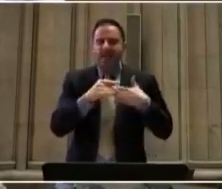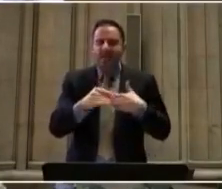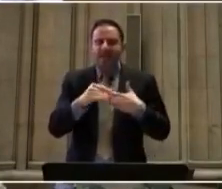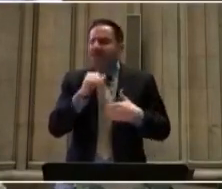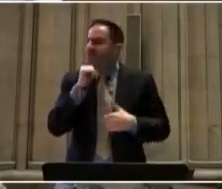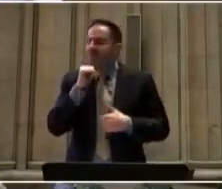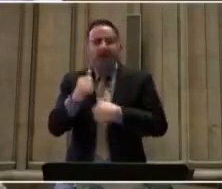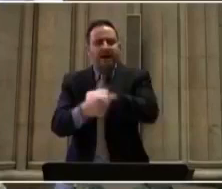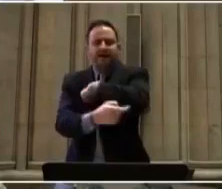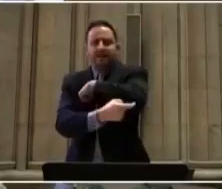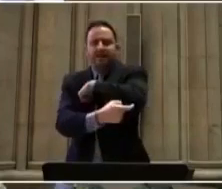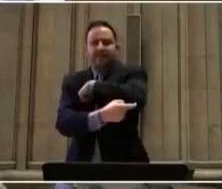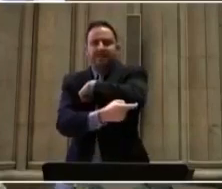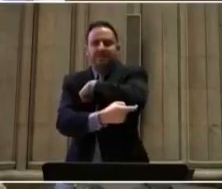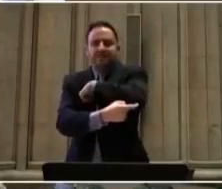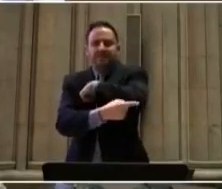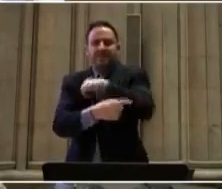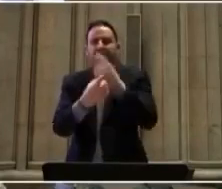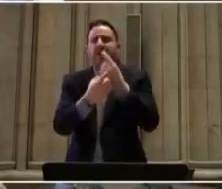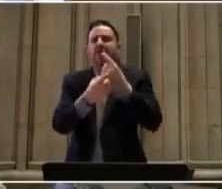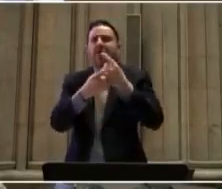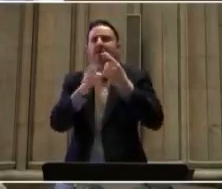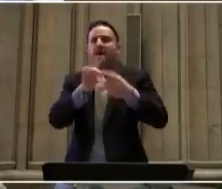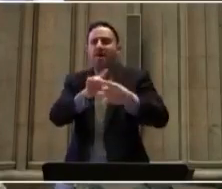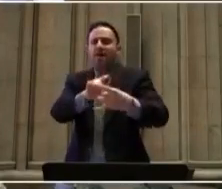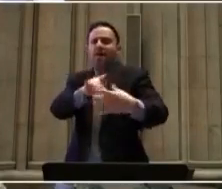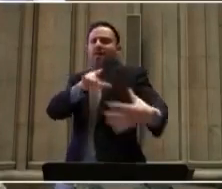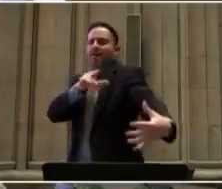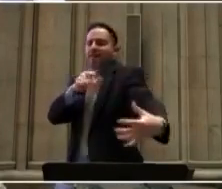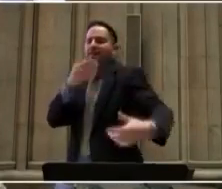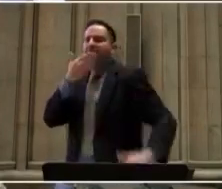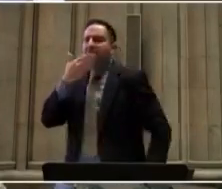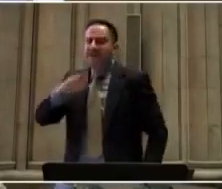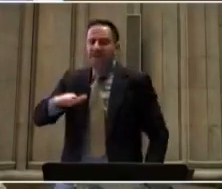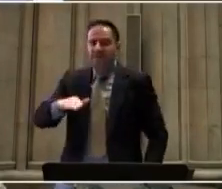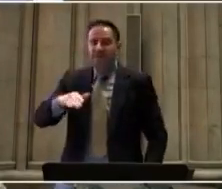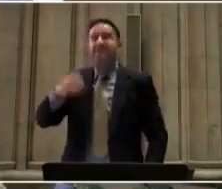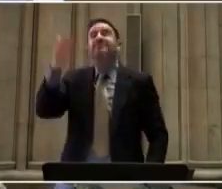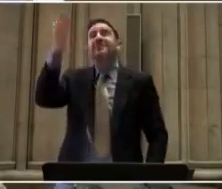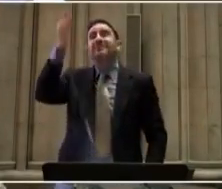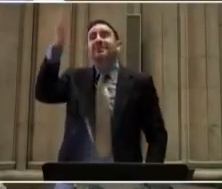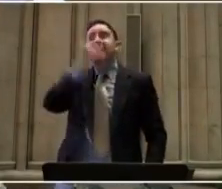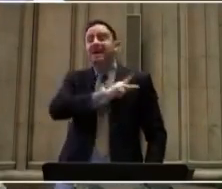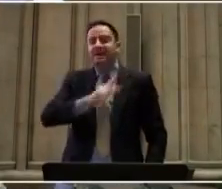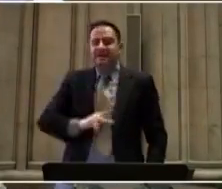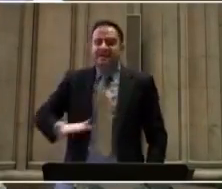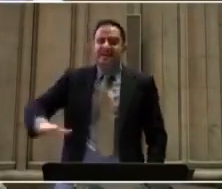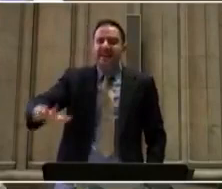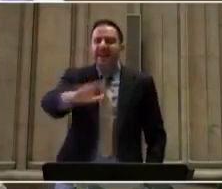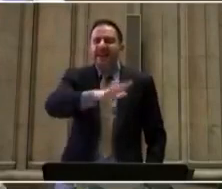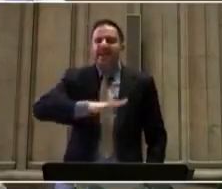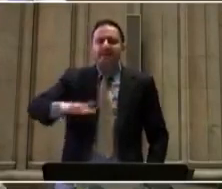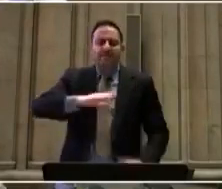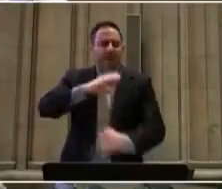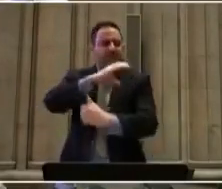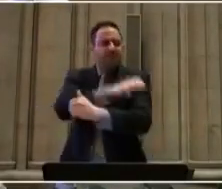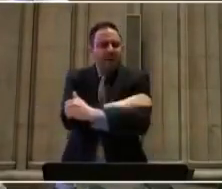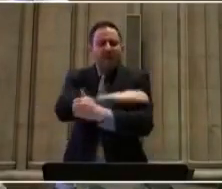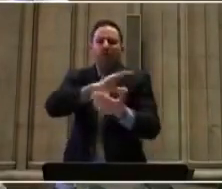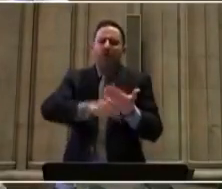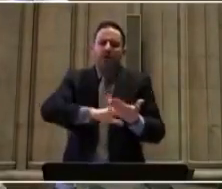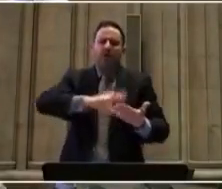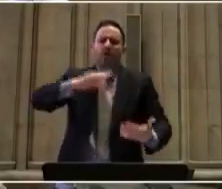into temptation, but deliver us from evil. For thine is the kingdom, and the power, and the